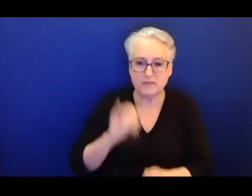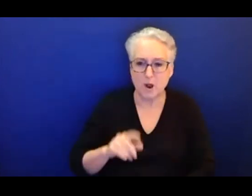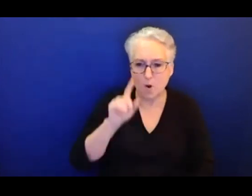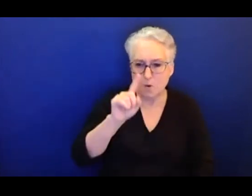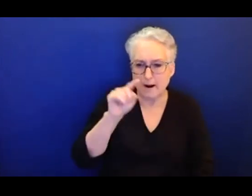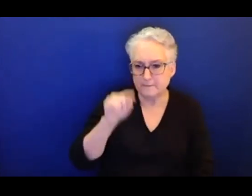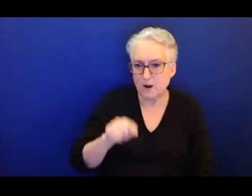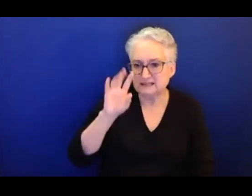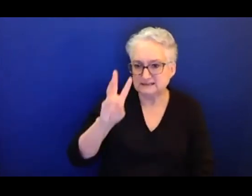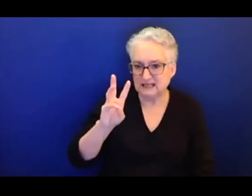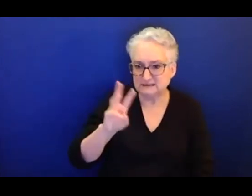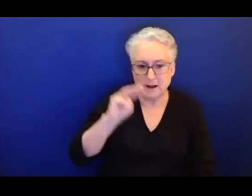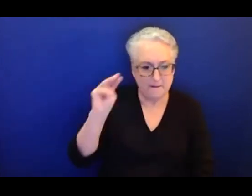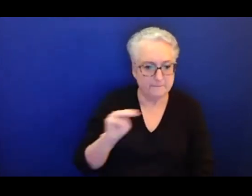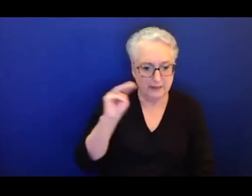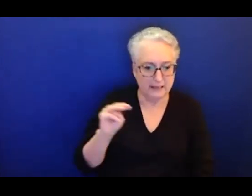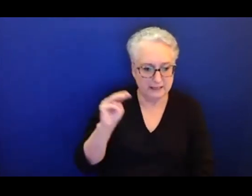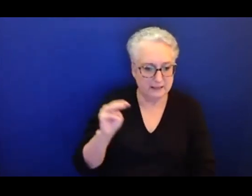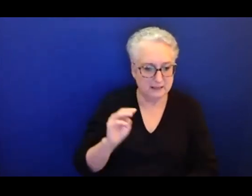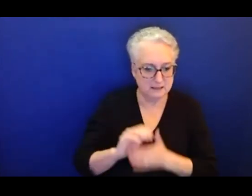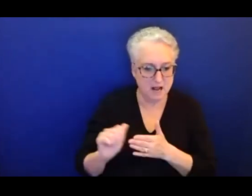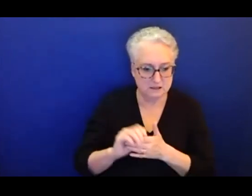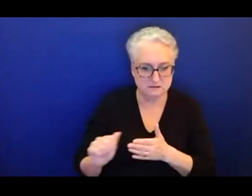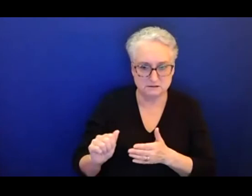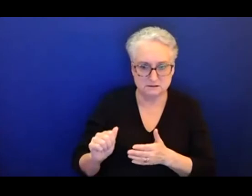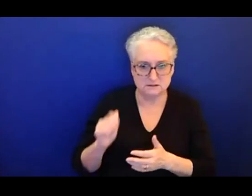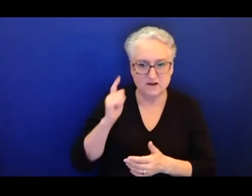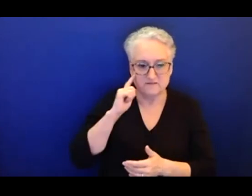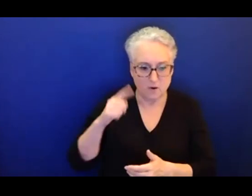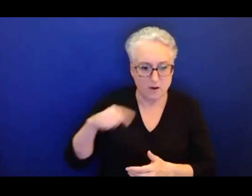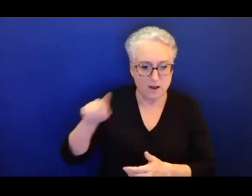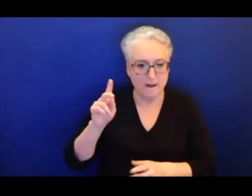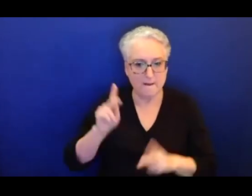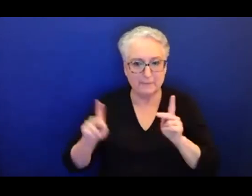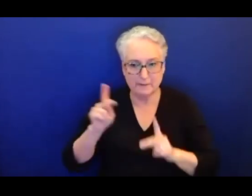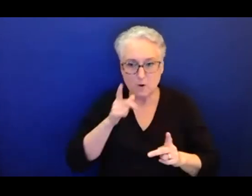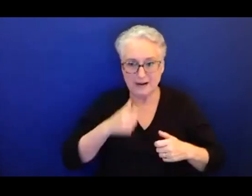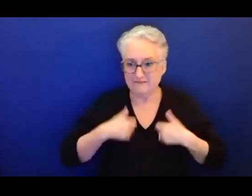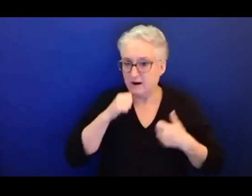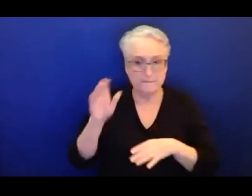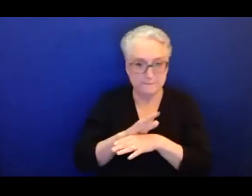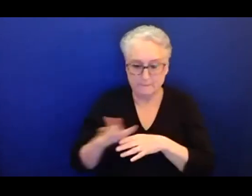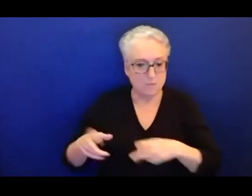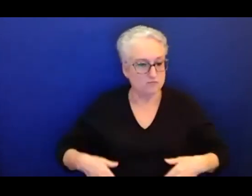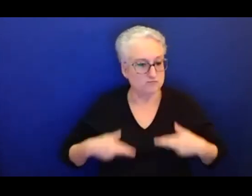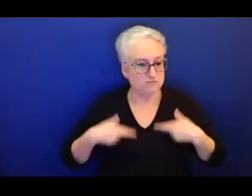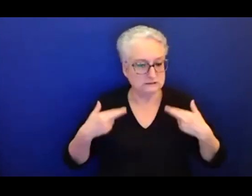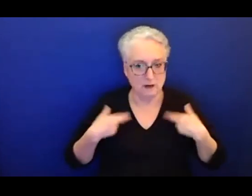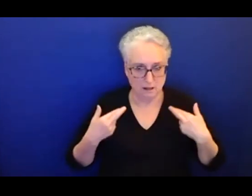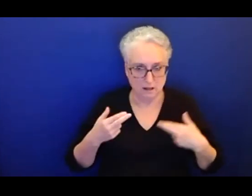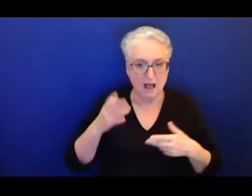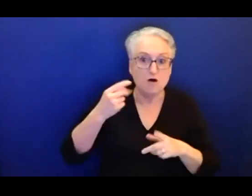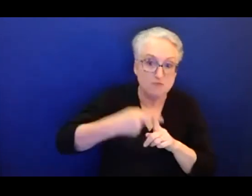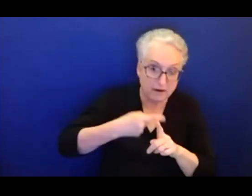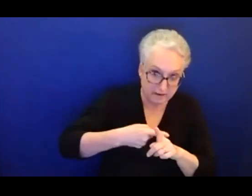of residential properties, rental, and ownership. Total allocation for this